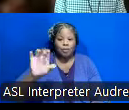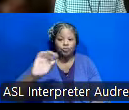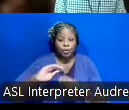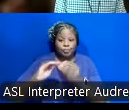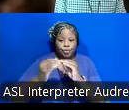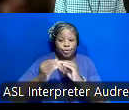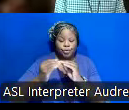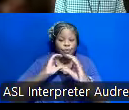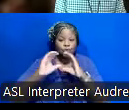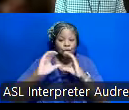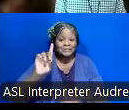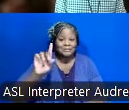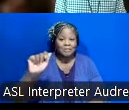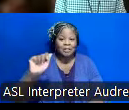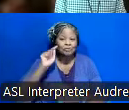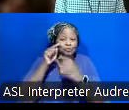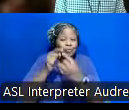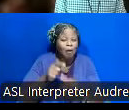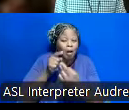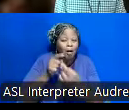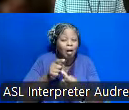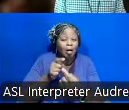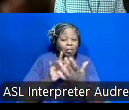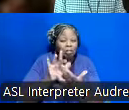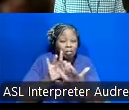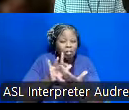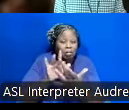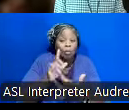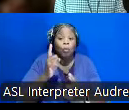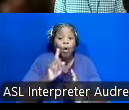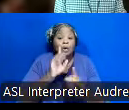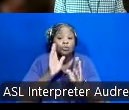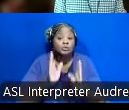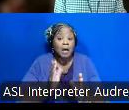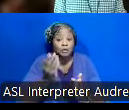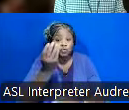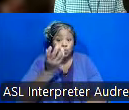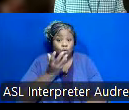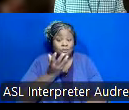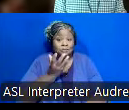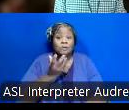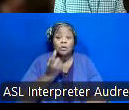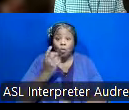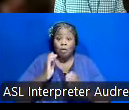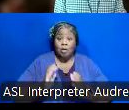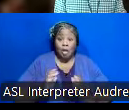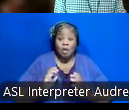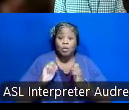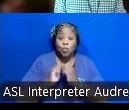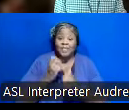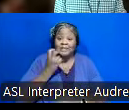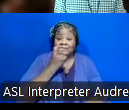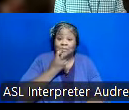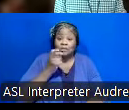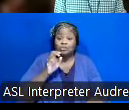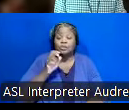communication disabilities in particular struggle to access that. One respondent told us that she had a client with a speech